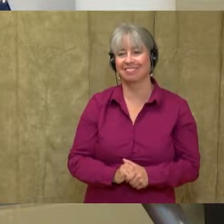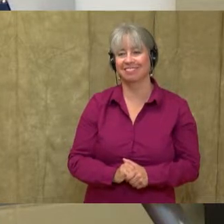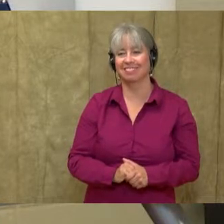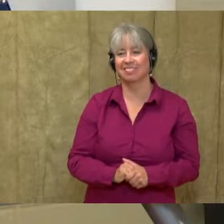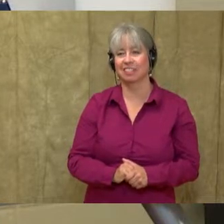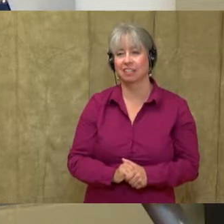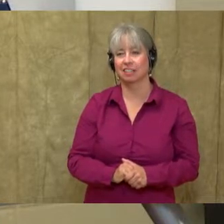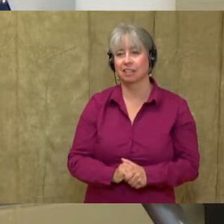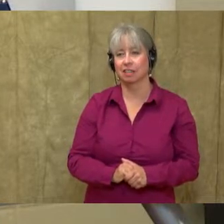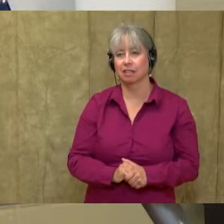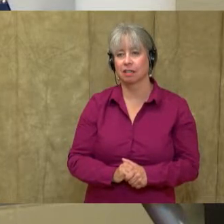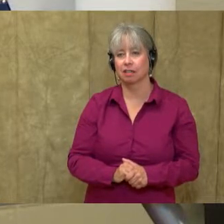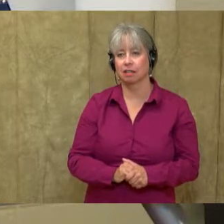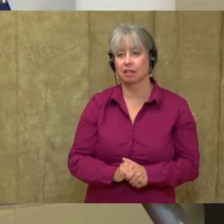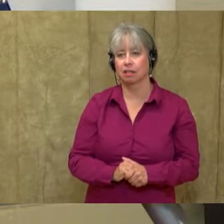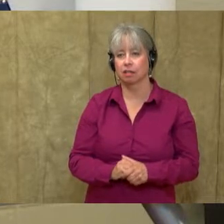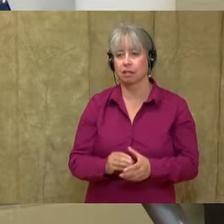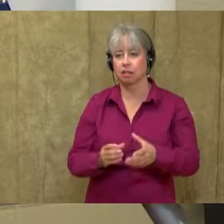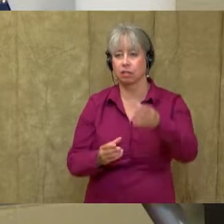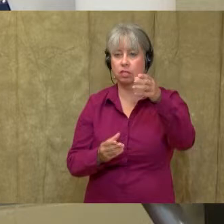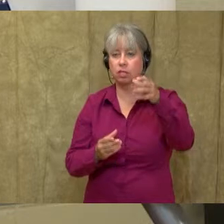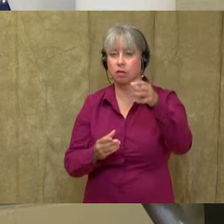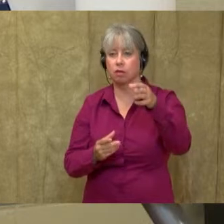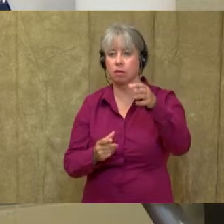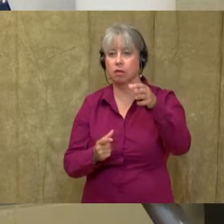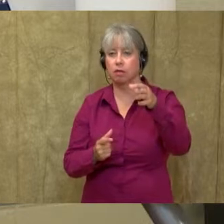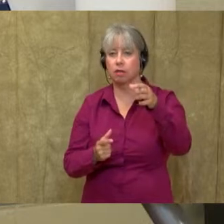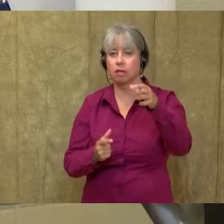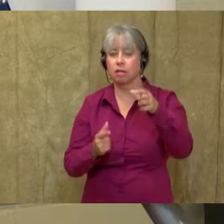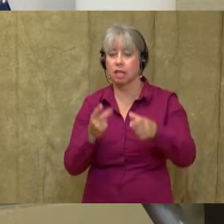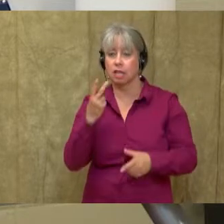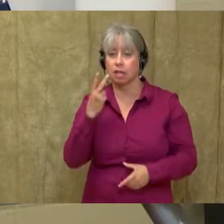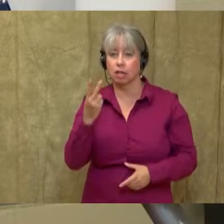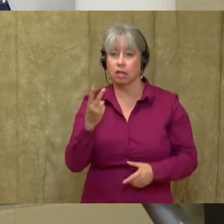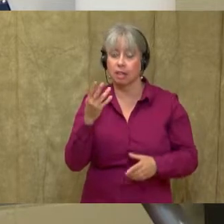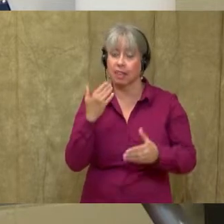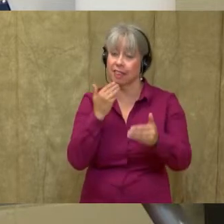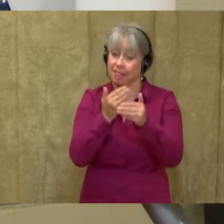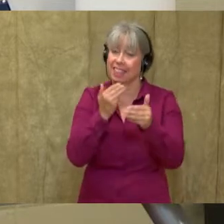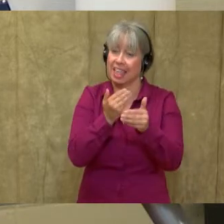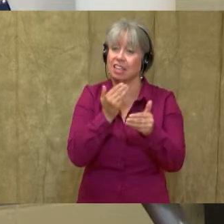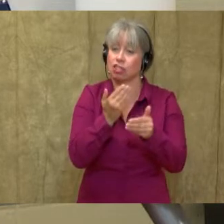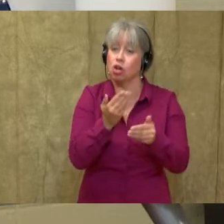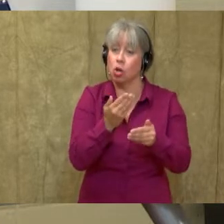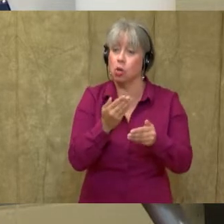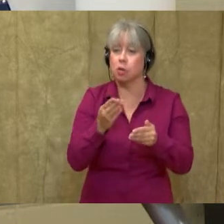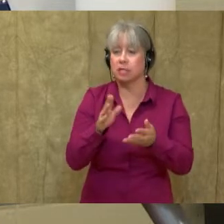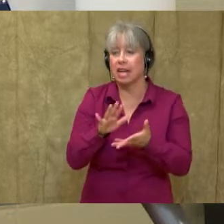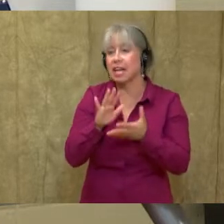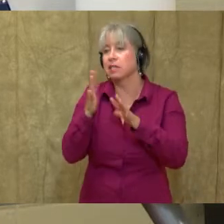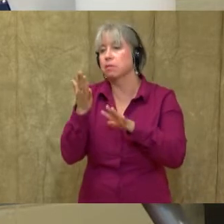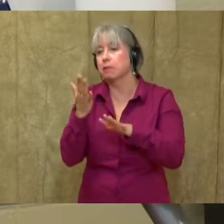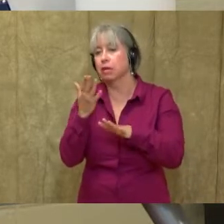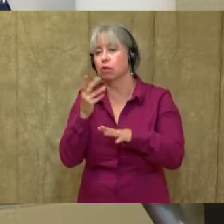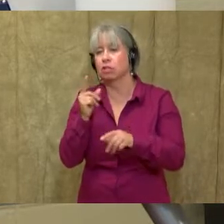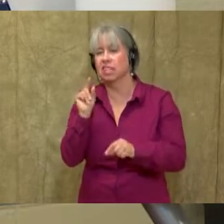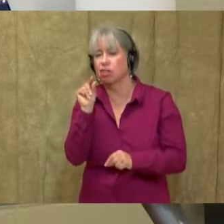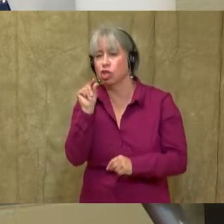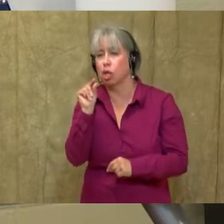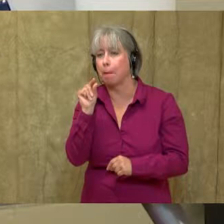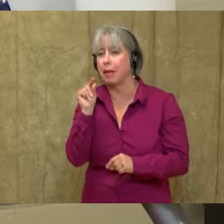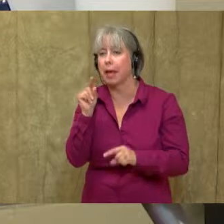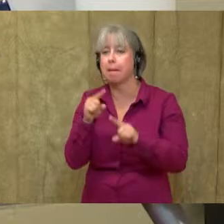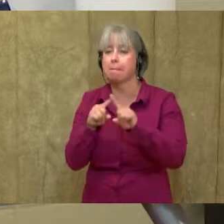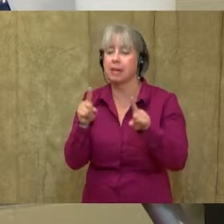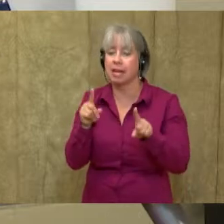I'm going to pull it back up so you can see if that's about halfway full. Oh, look at there. It's pretty close. I spilled it a little bit, but you're still going to